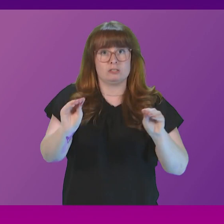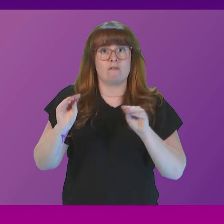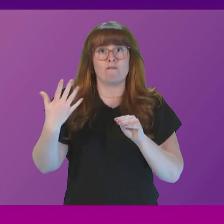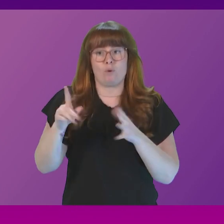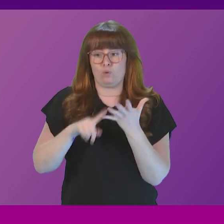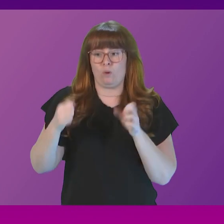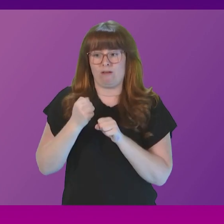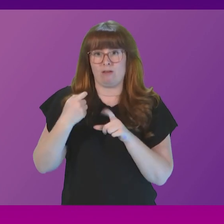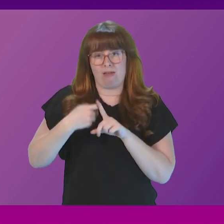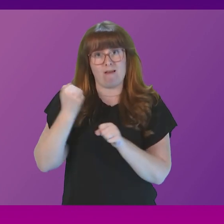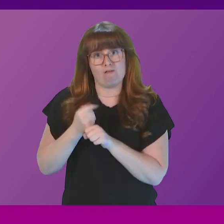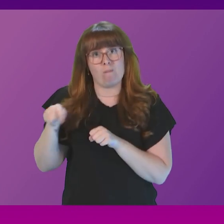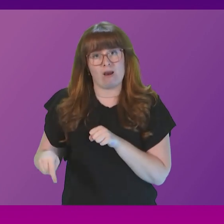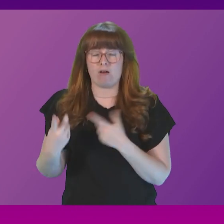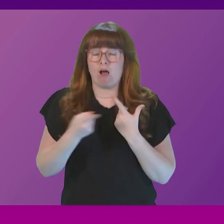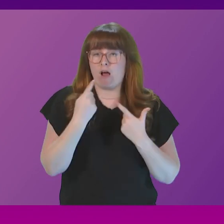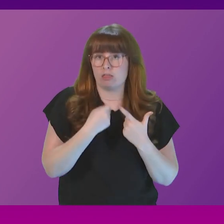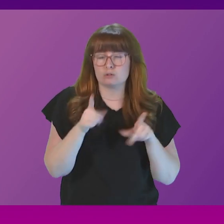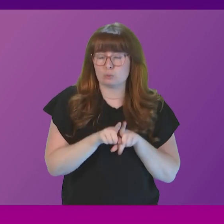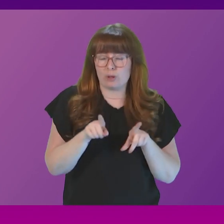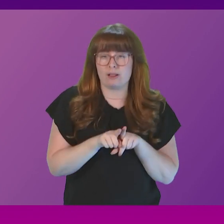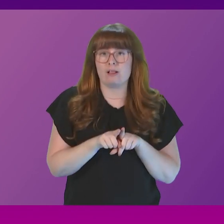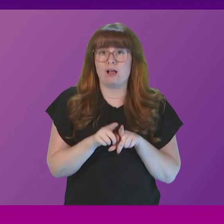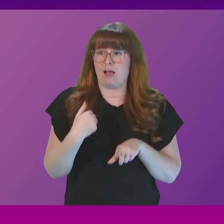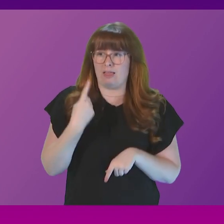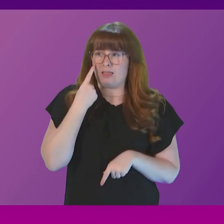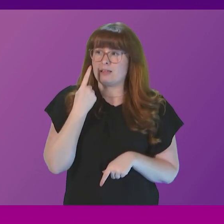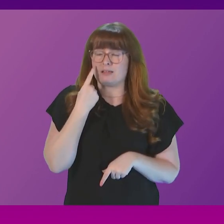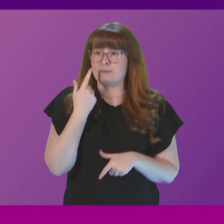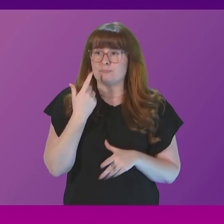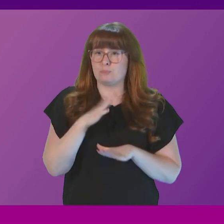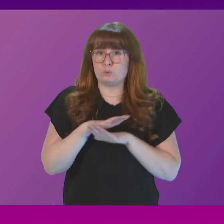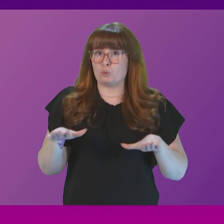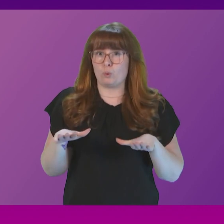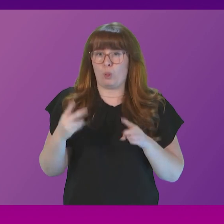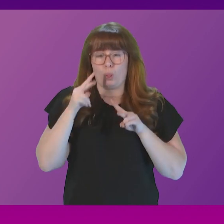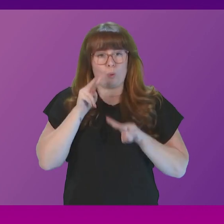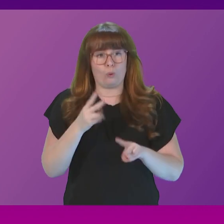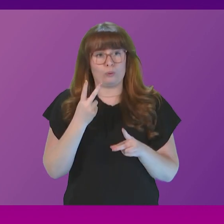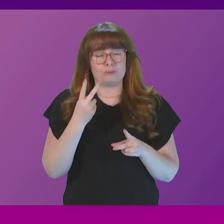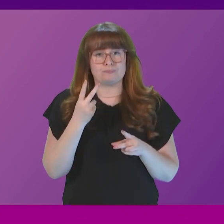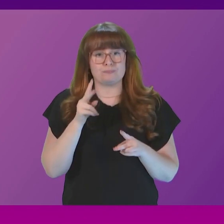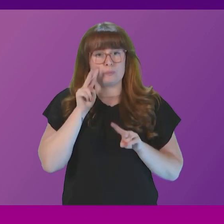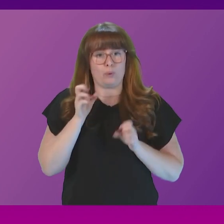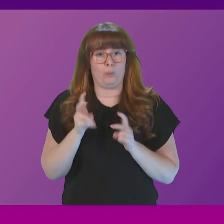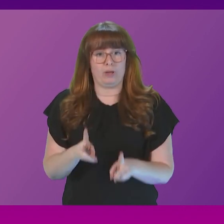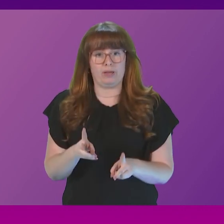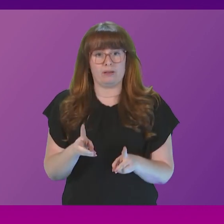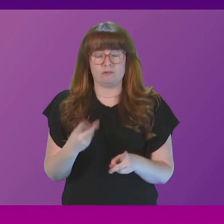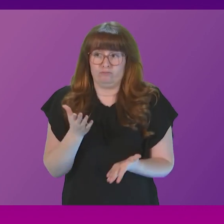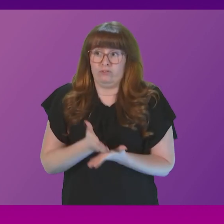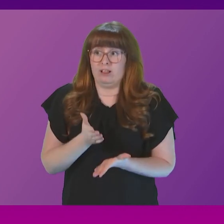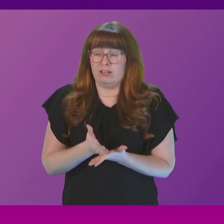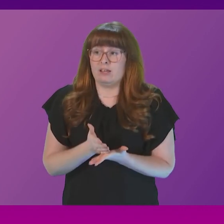UK government and indeed others. As well, I just don't think we look at this in a way that, frankly,